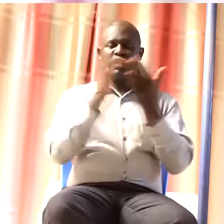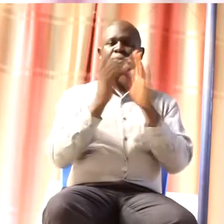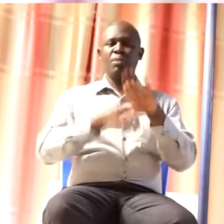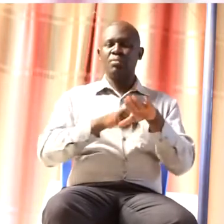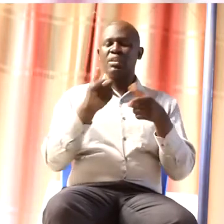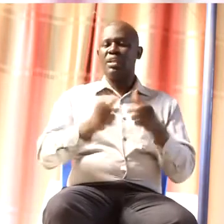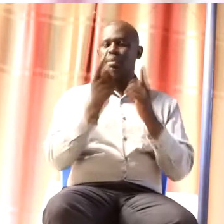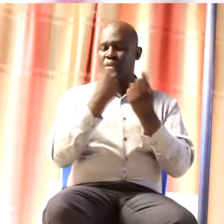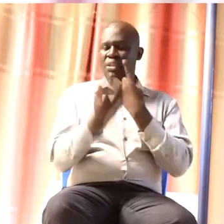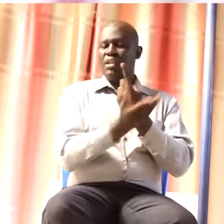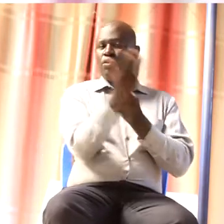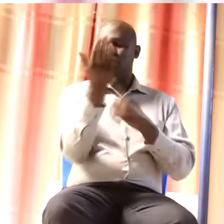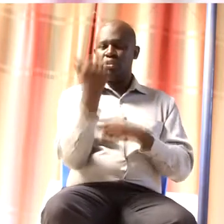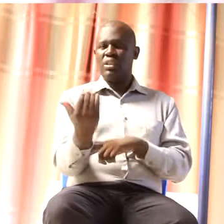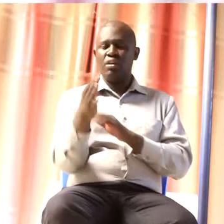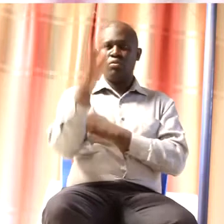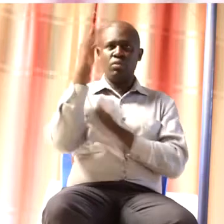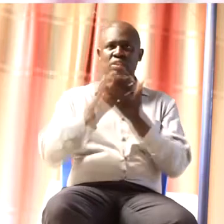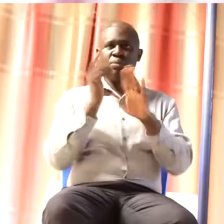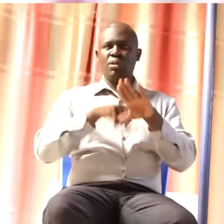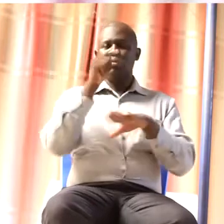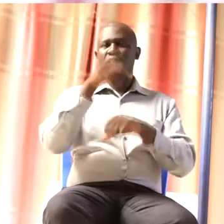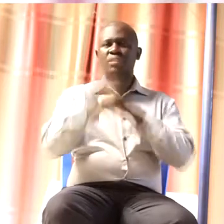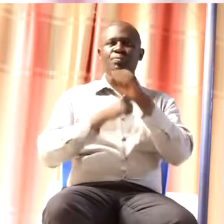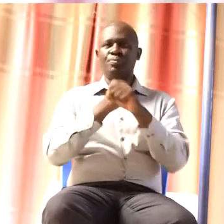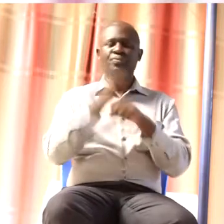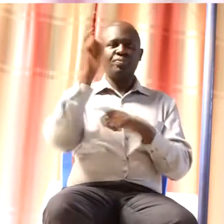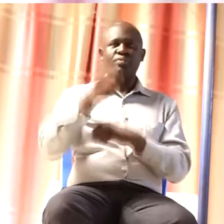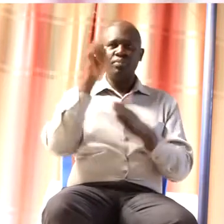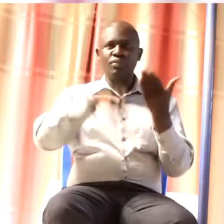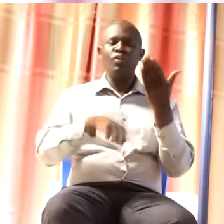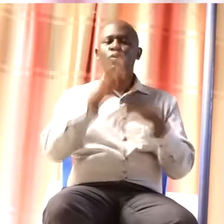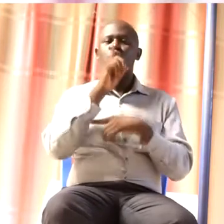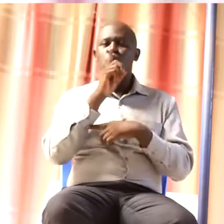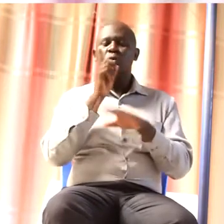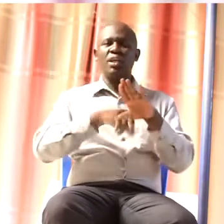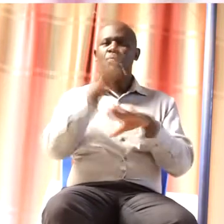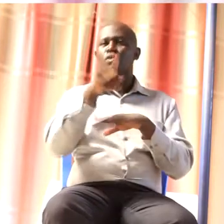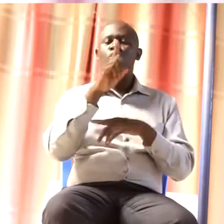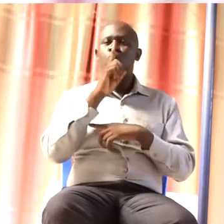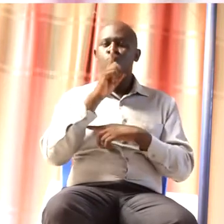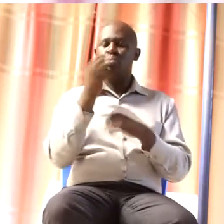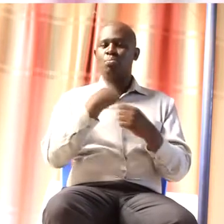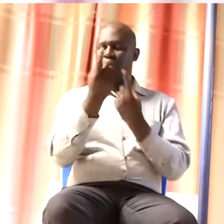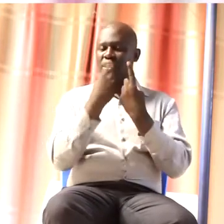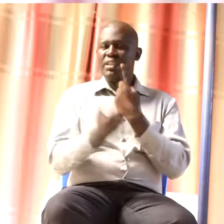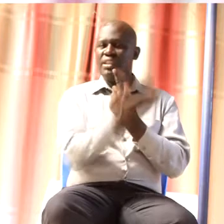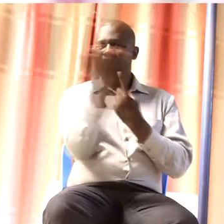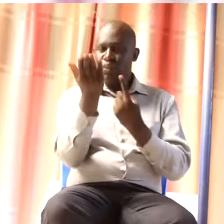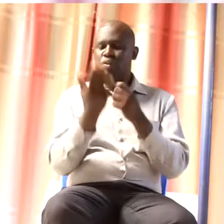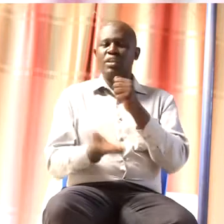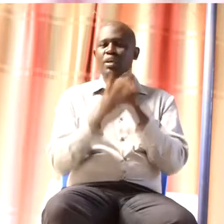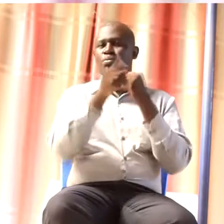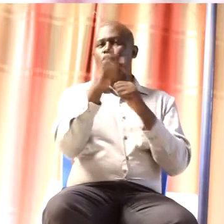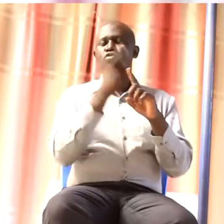friend of child of God, sometimes this year we need to be silent. You know, sometimes when you're silent, I tell you, it helps you from